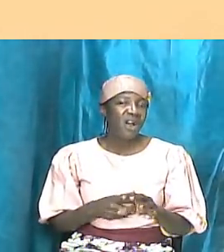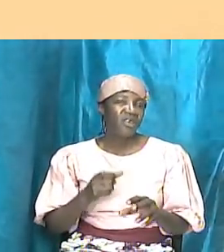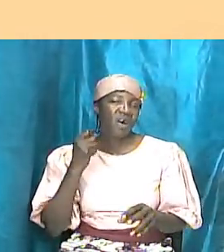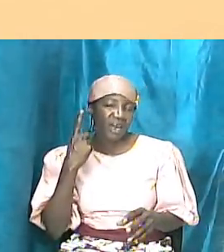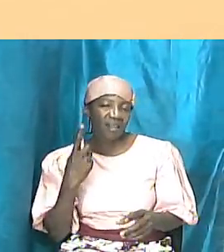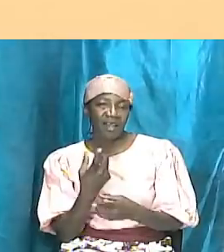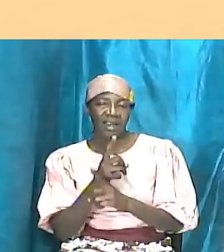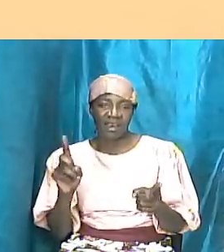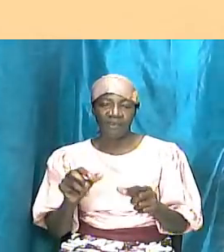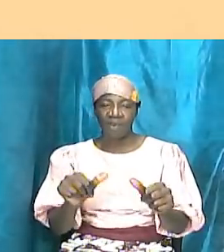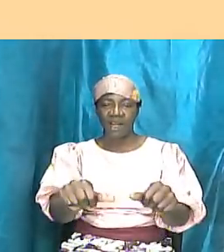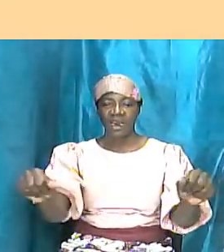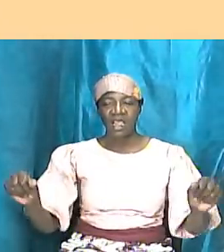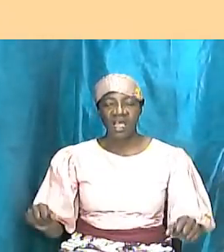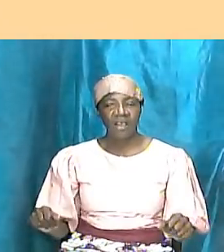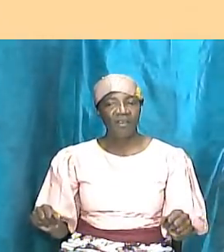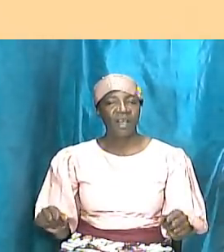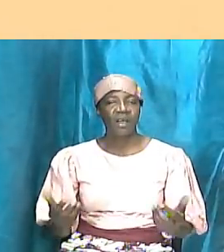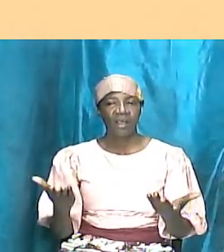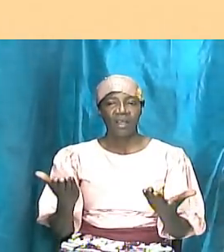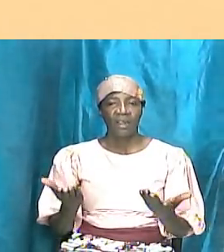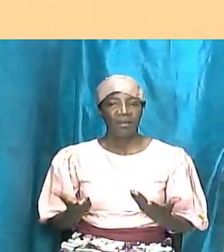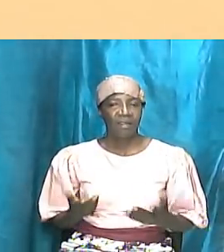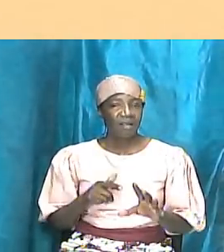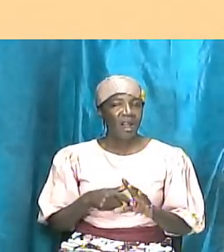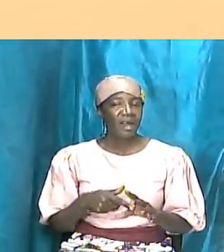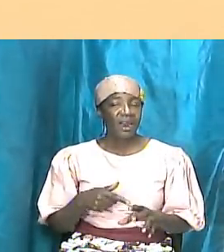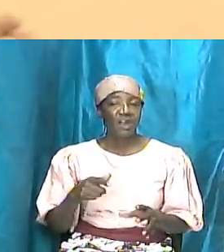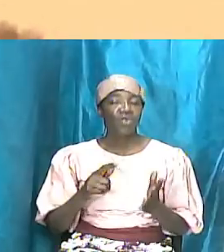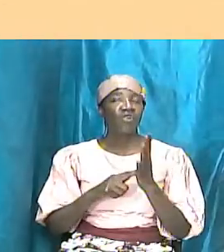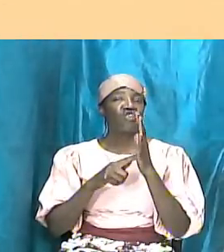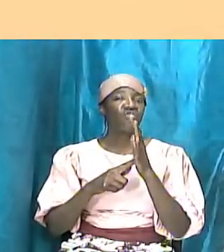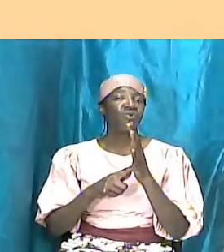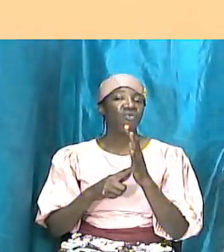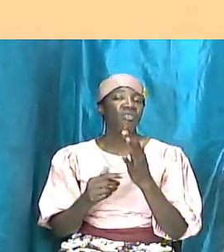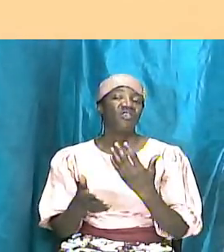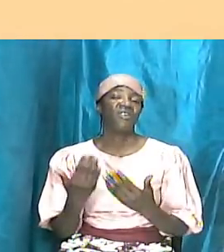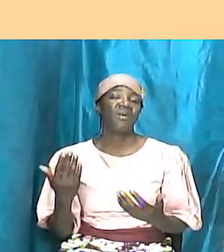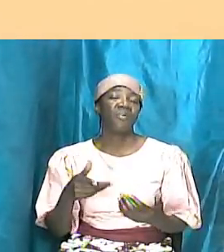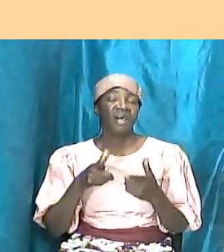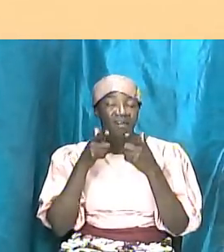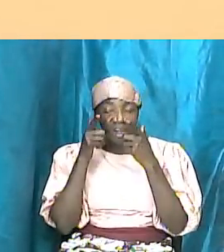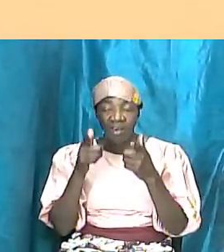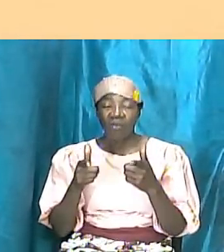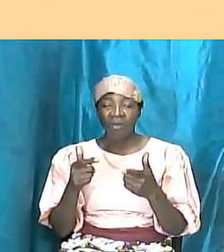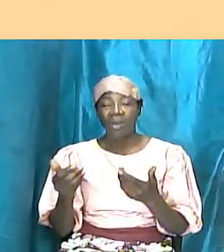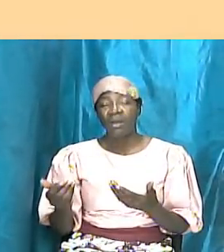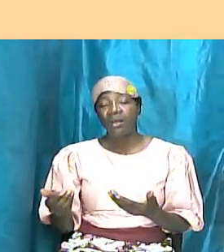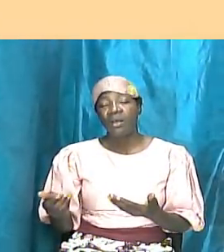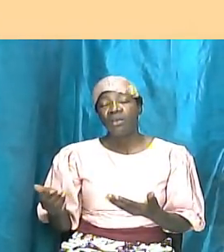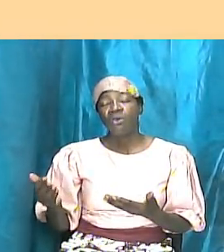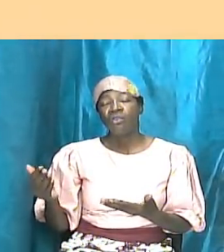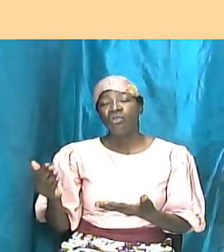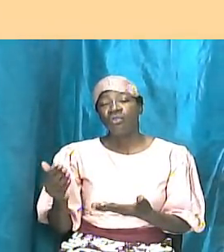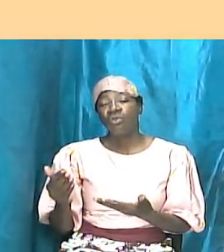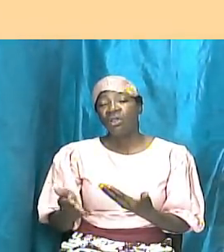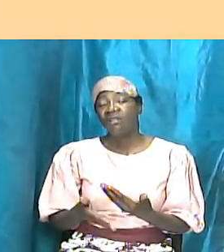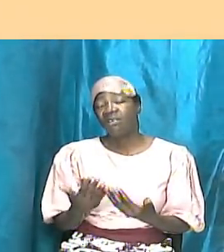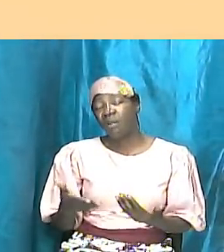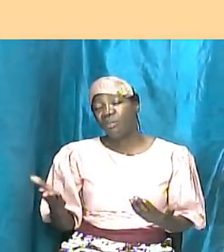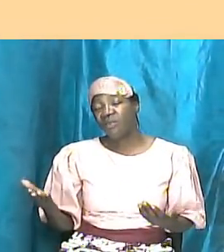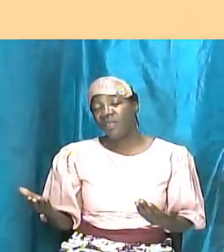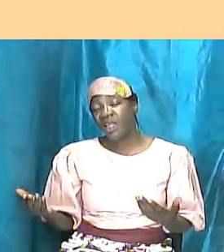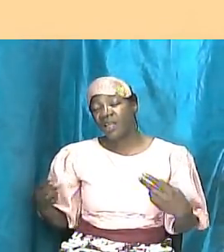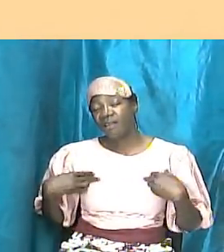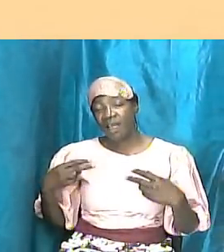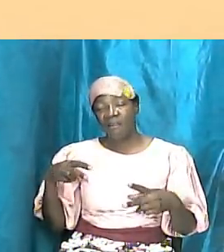And I started with this just to show, as simple as it might look, simple things have deep meanings even in